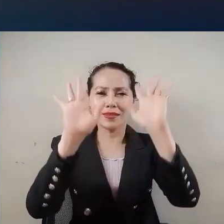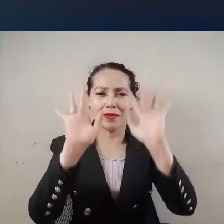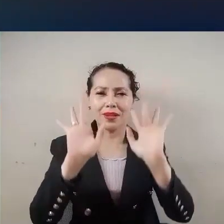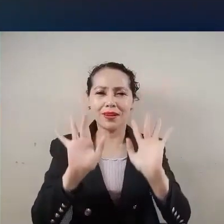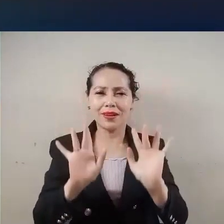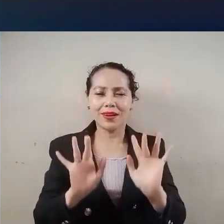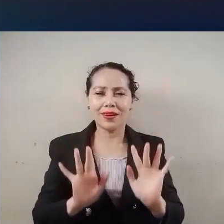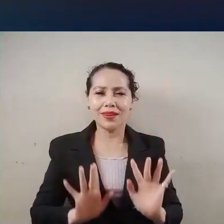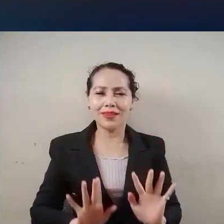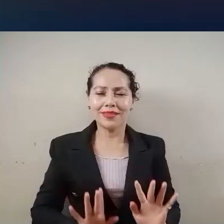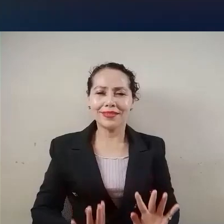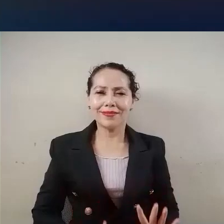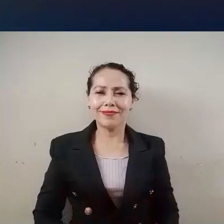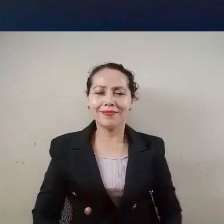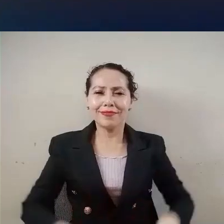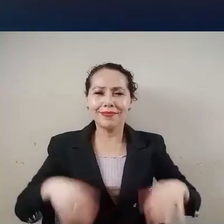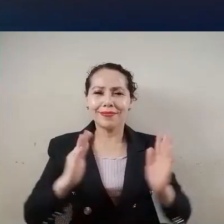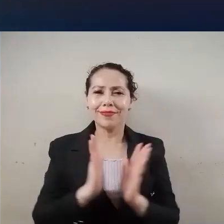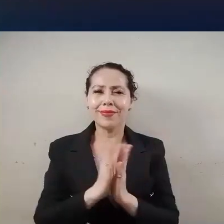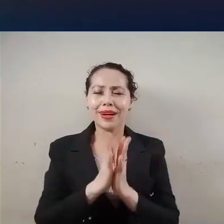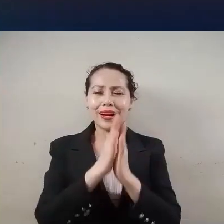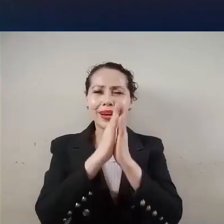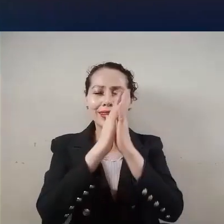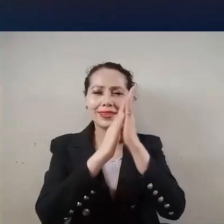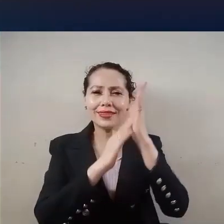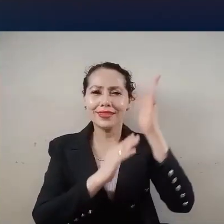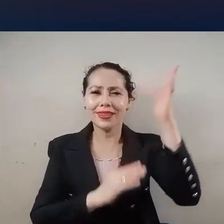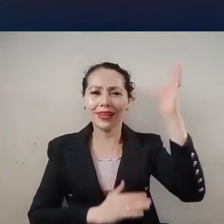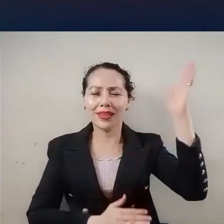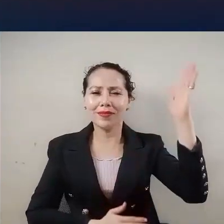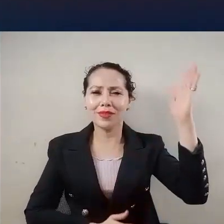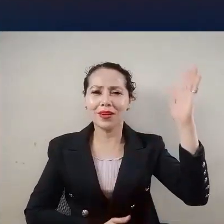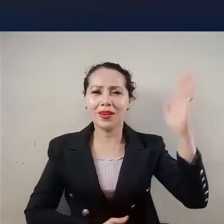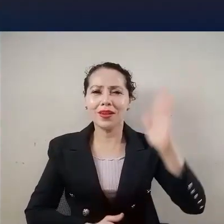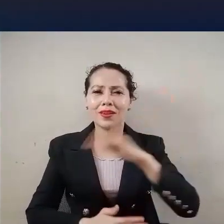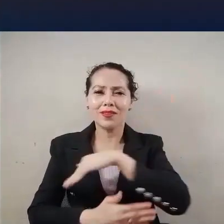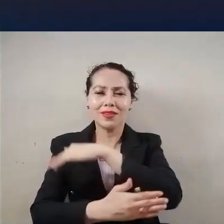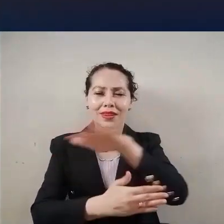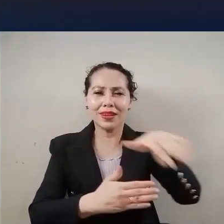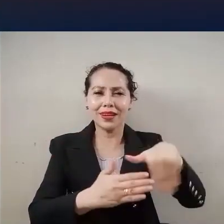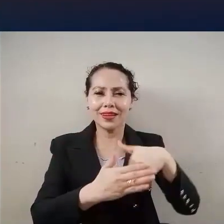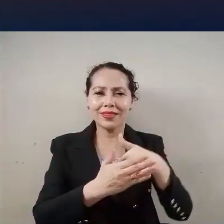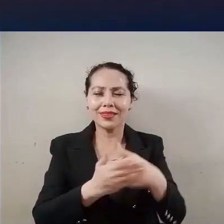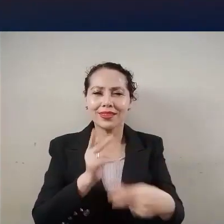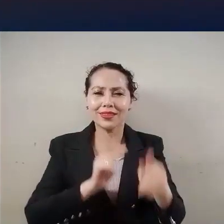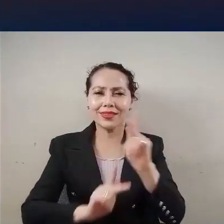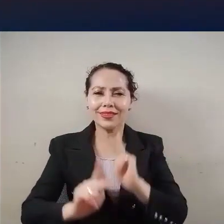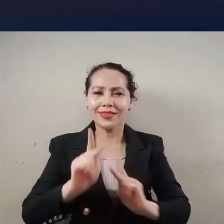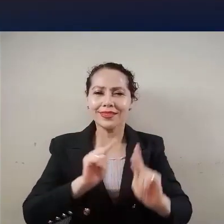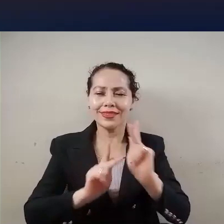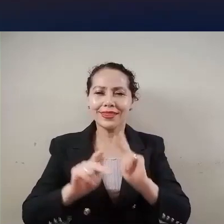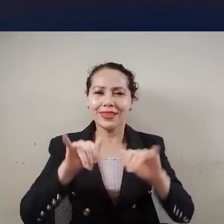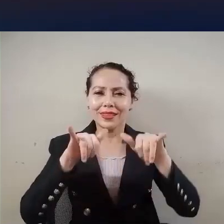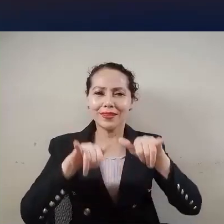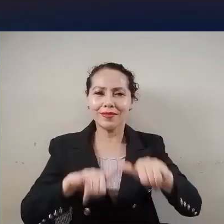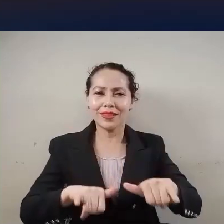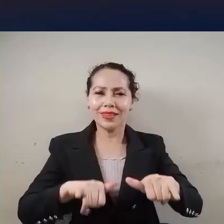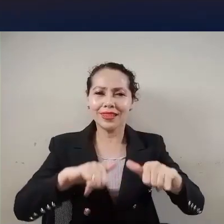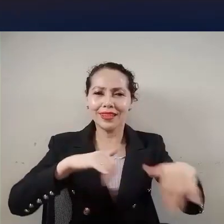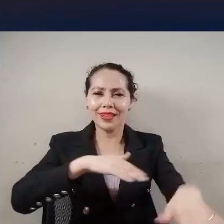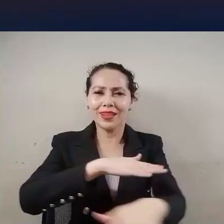blessings flow. Praise Him, all creatures